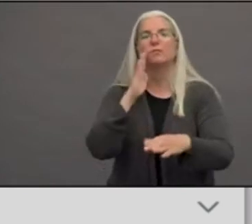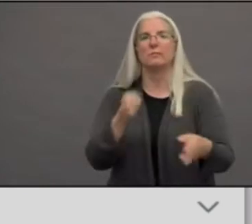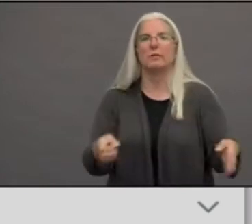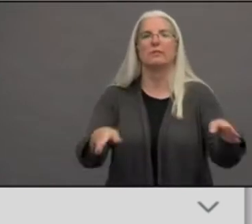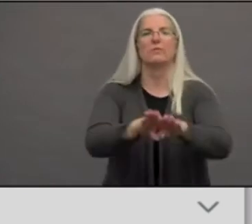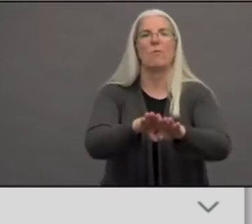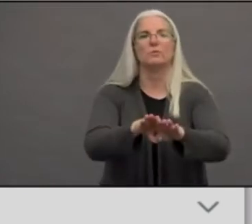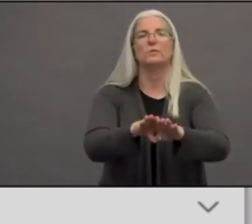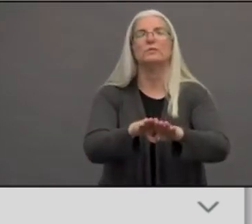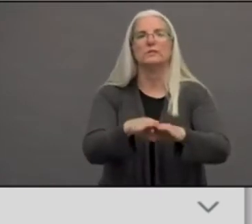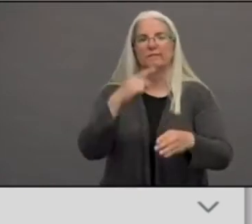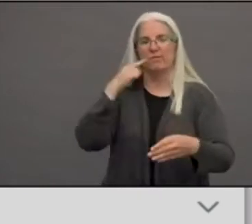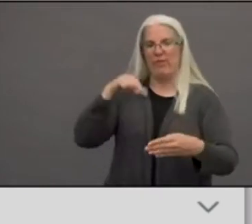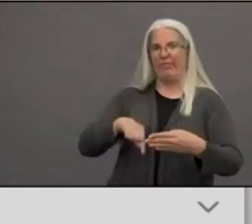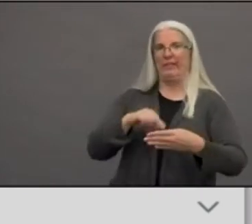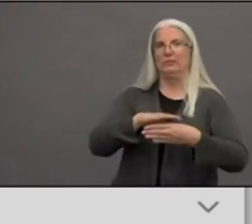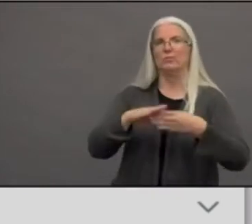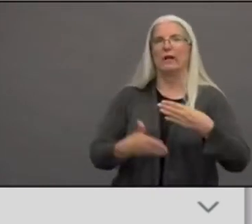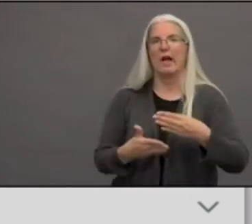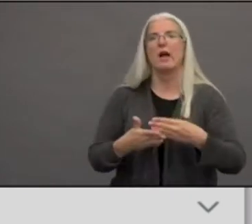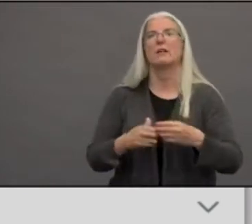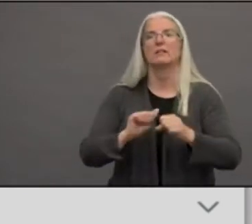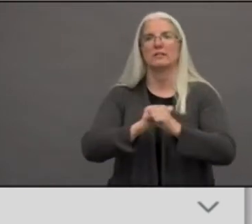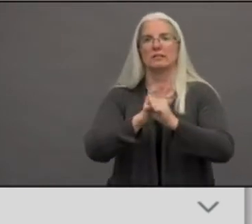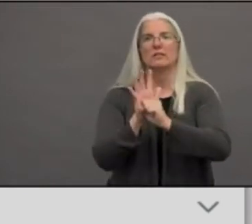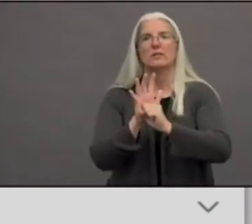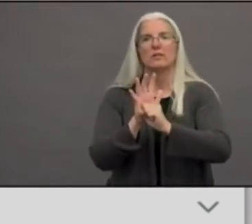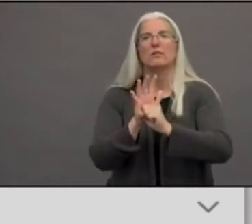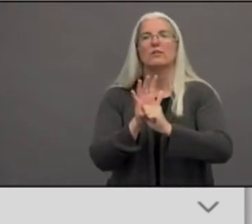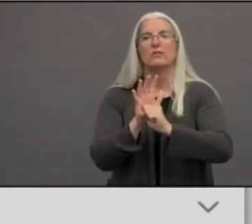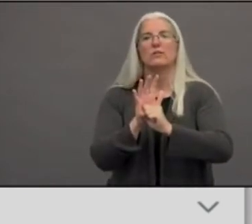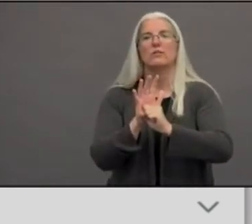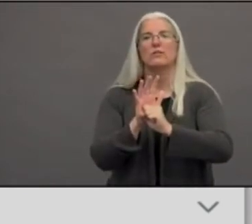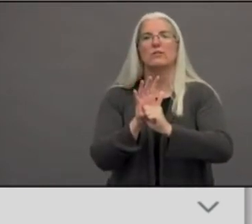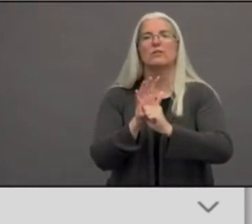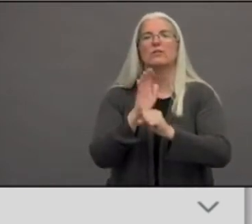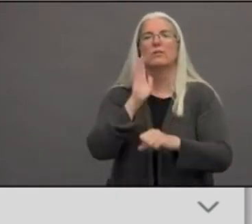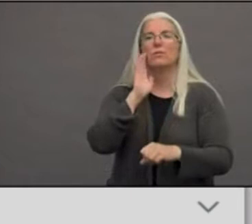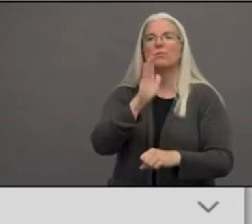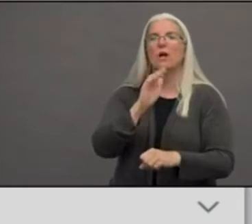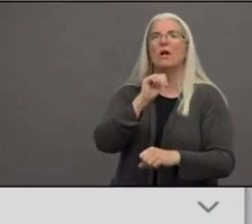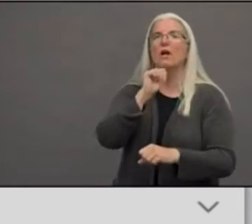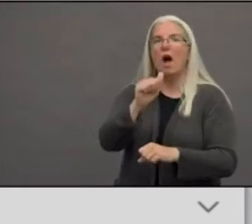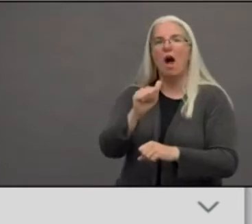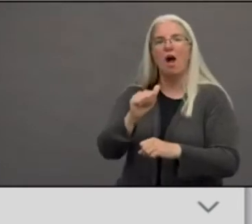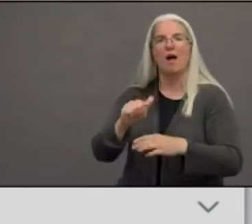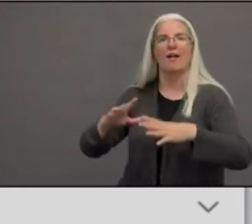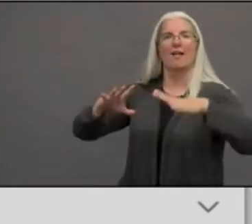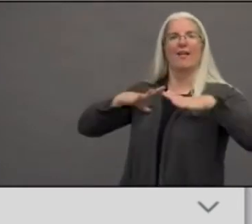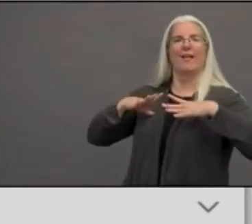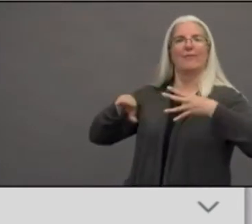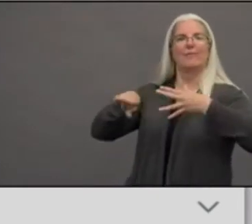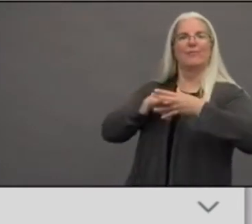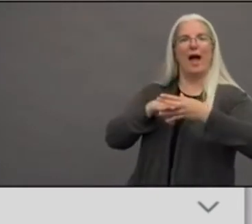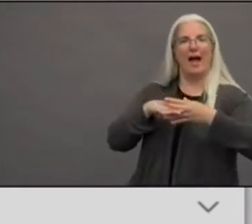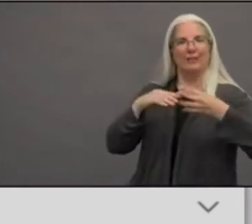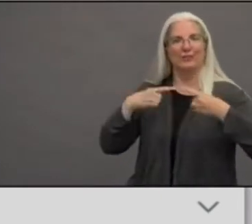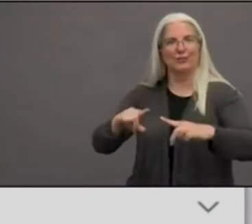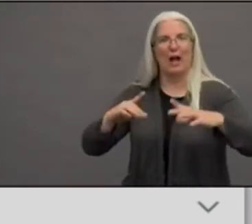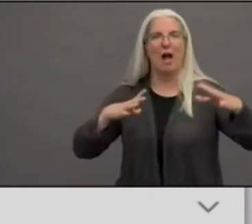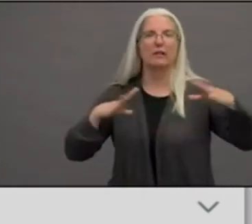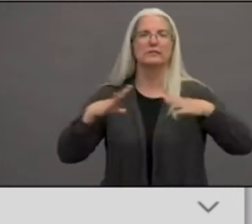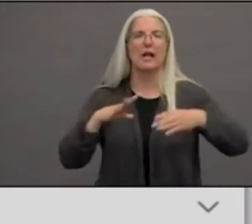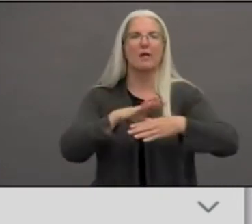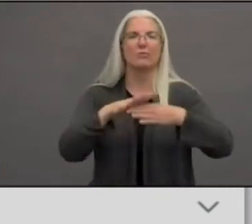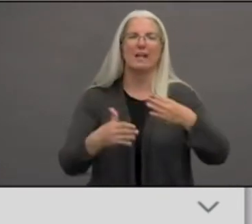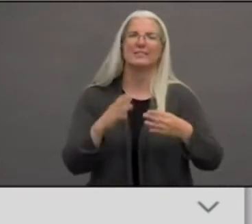upcoming weekend. COVID-19 does not take 4th of July off. Avoid crowds. Do not gather with people you do